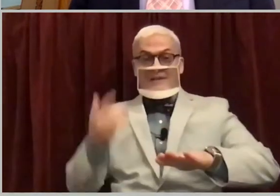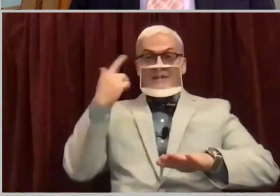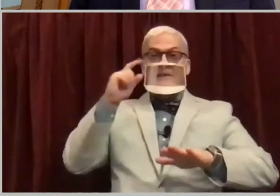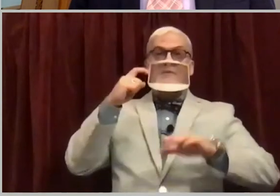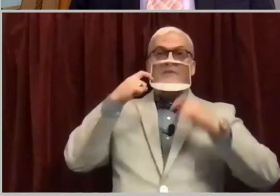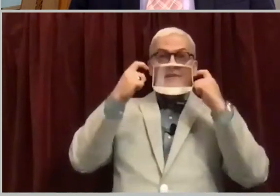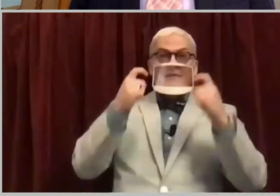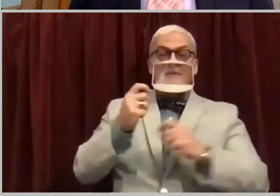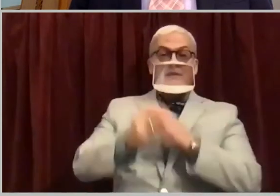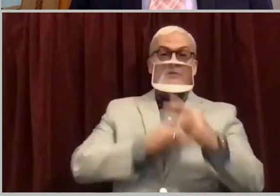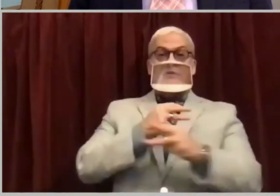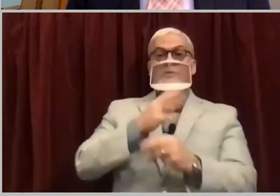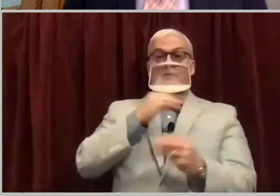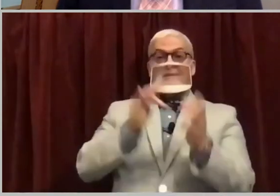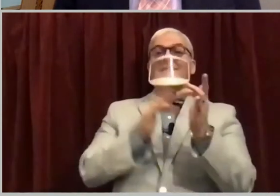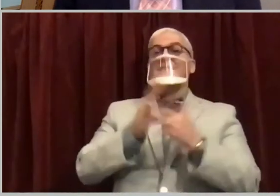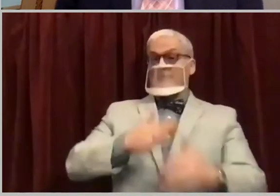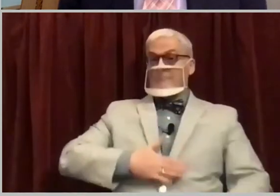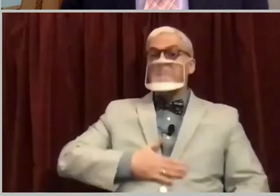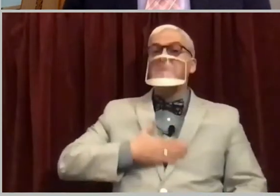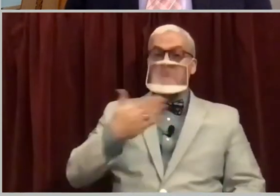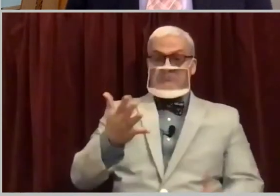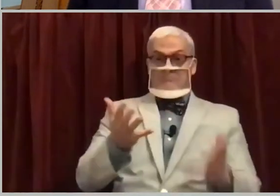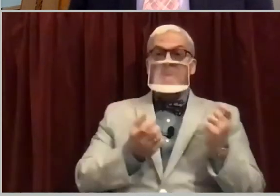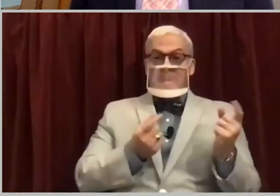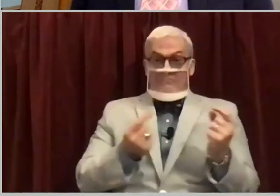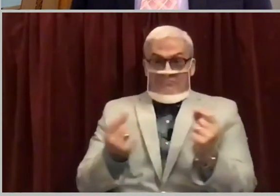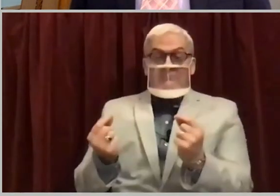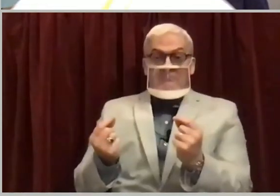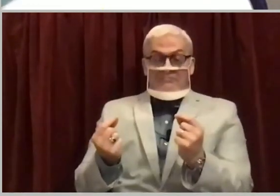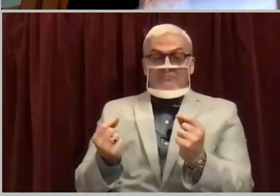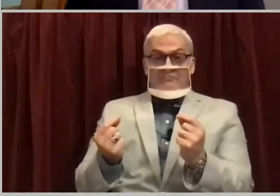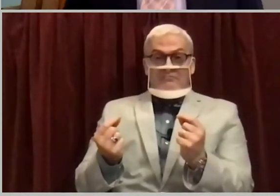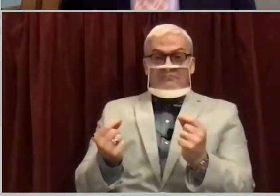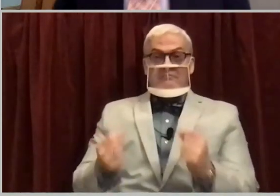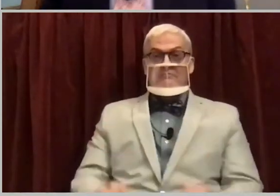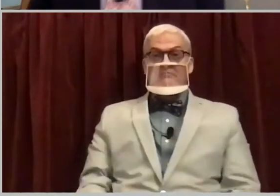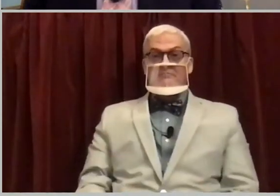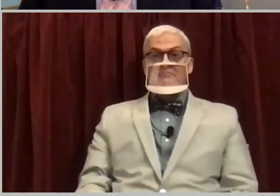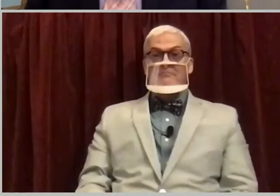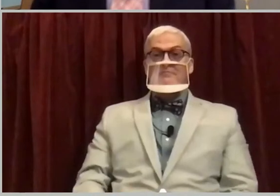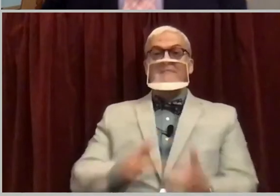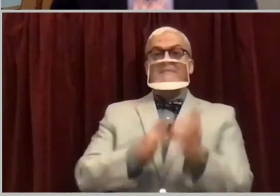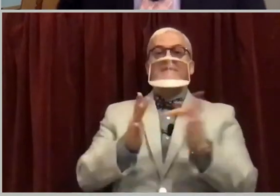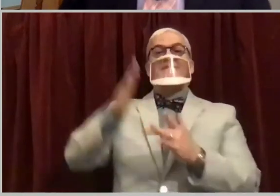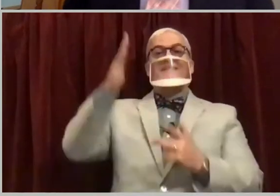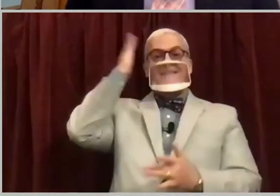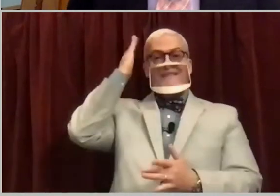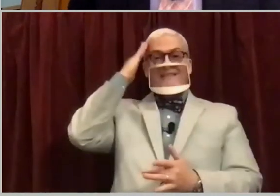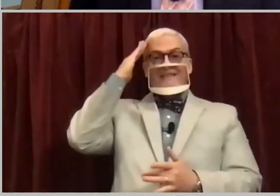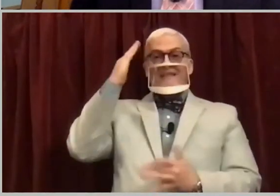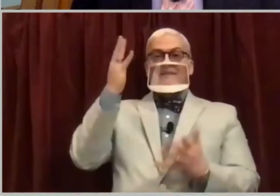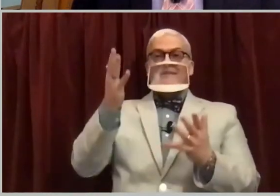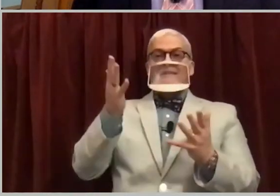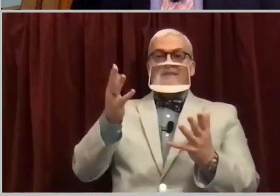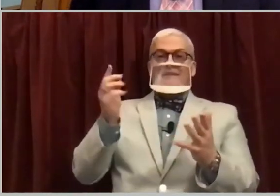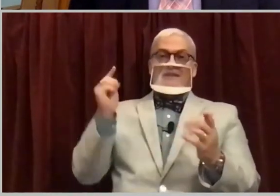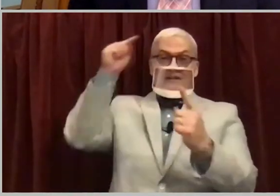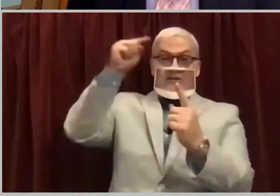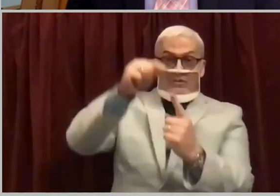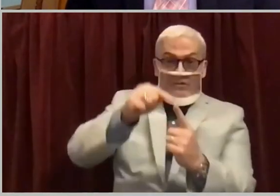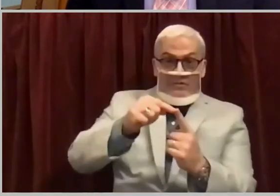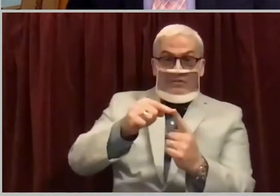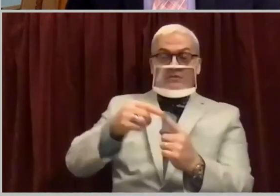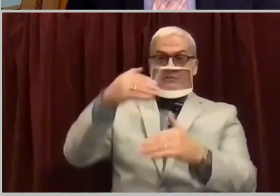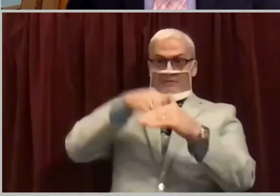was willing to do it. That was the whole point of his incarnation, coming here as a man in the flesh. Now,